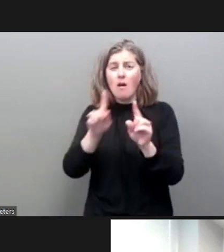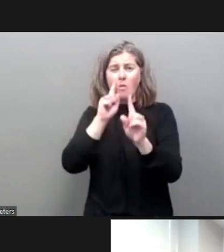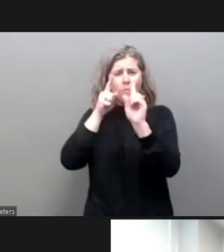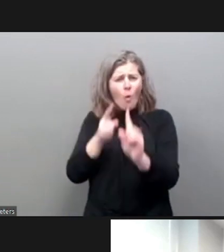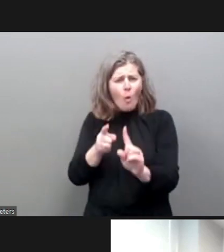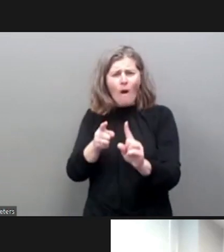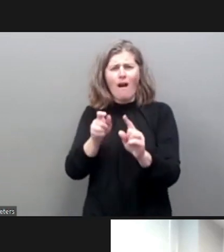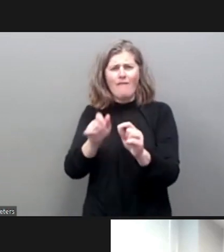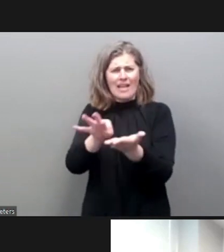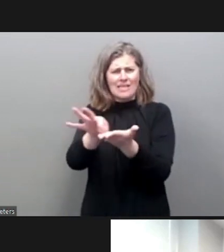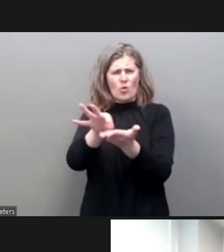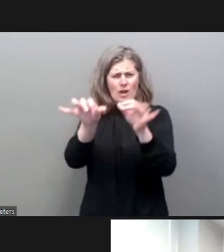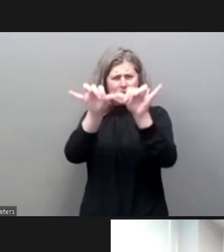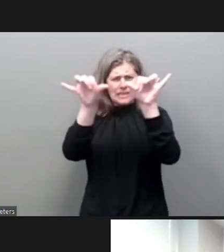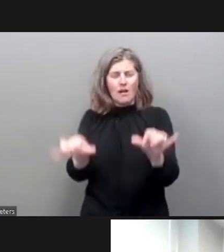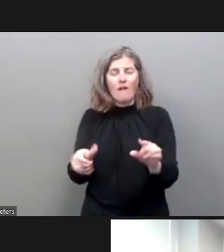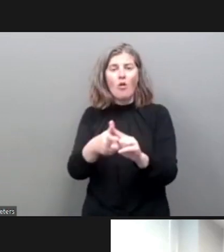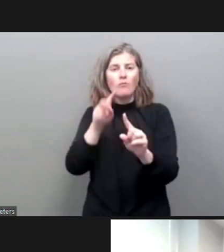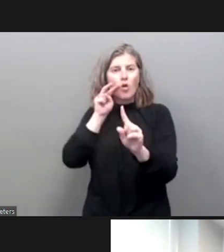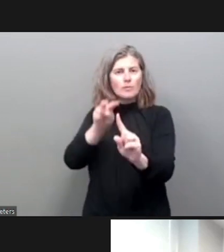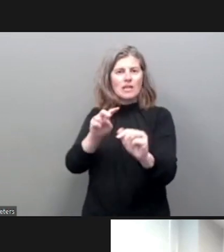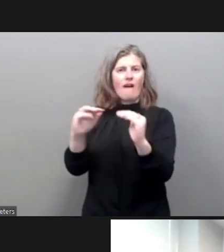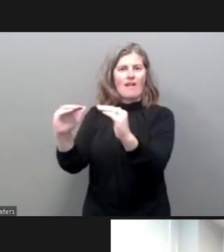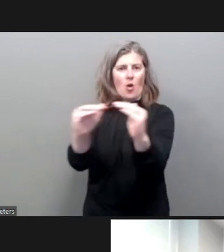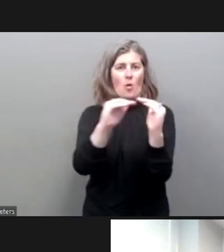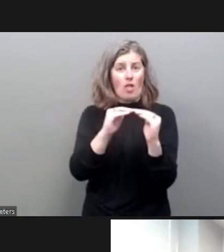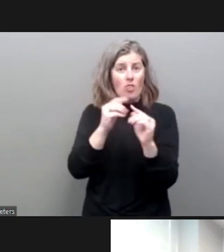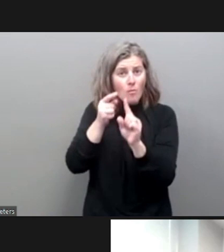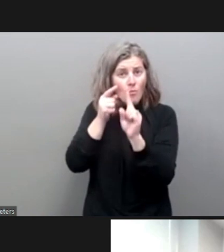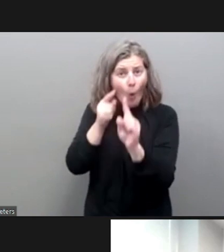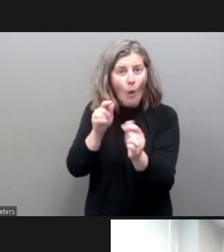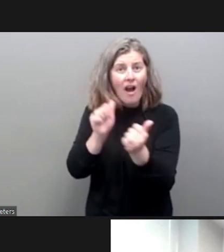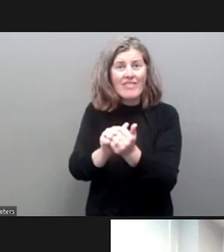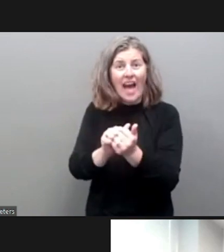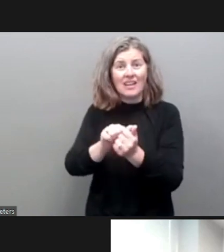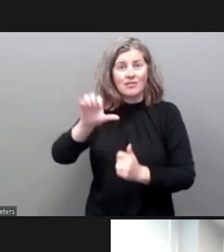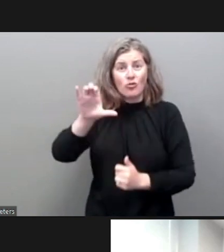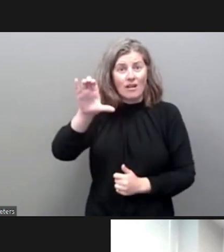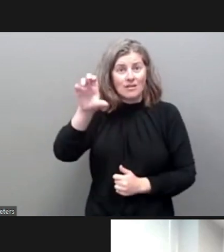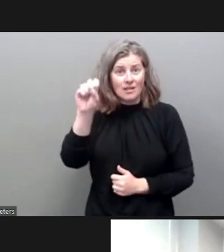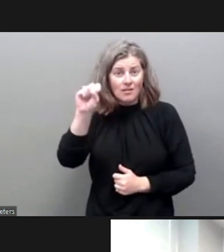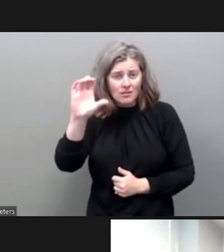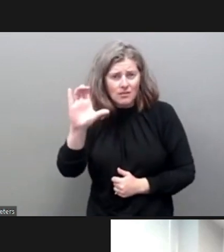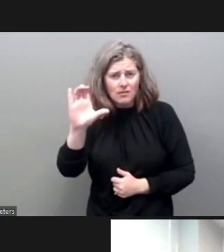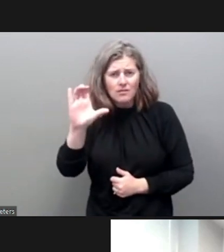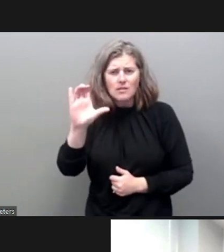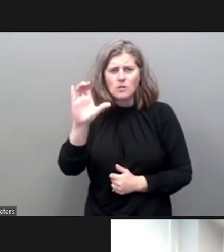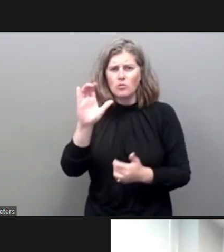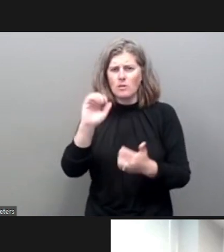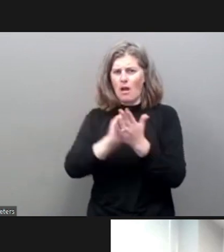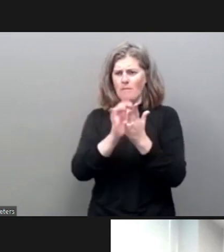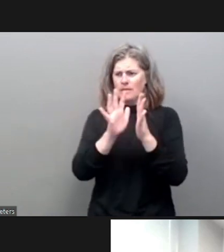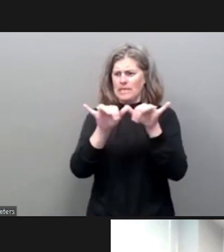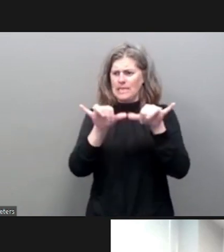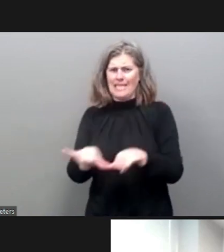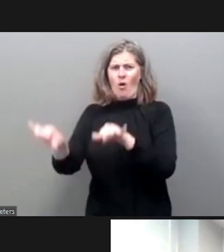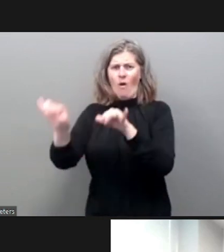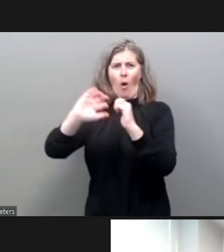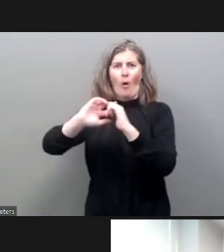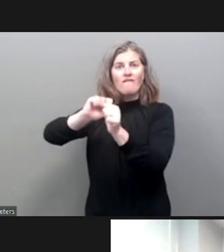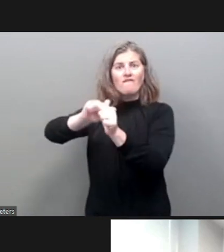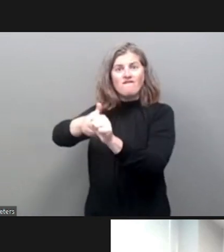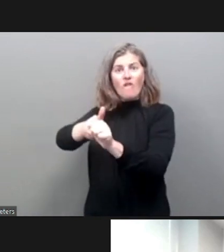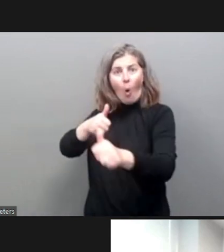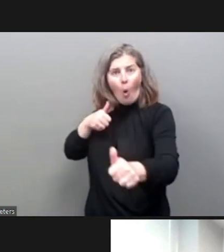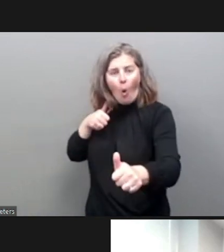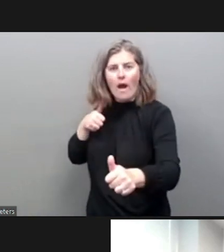I think from an equity perspective, the point of the crisis standards of care is to standardize how we avoid getting to